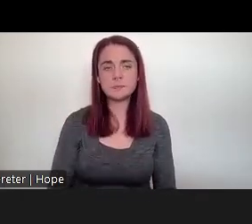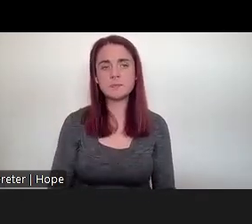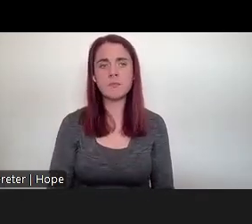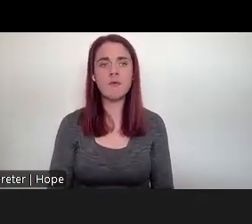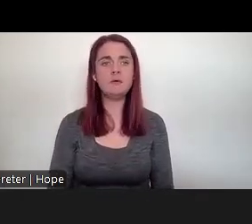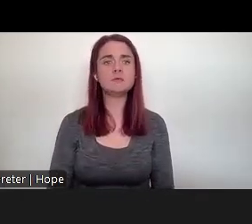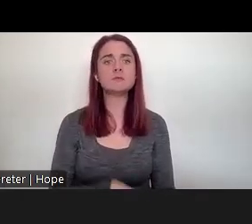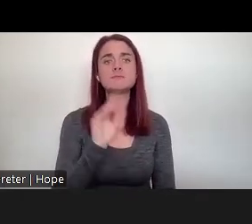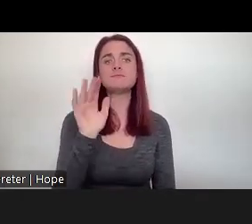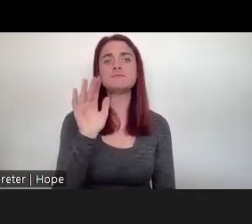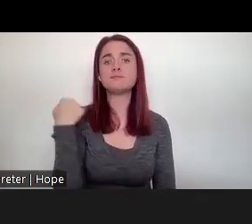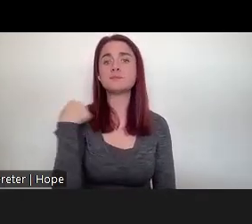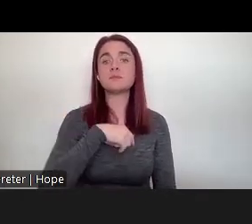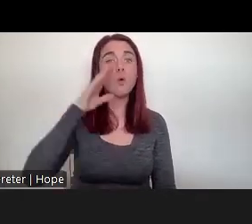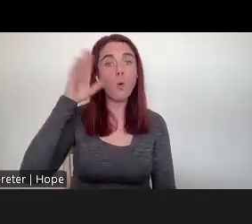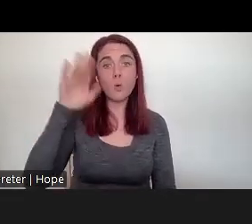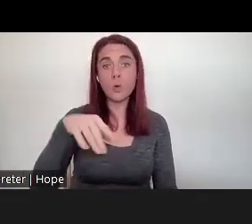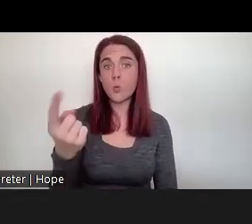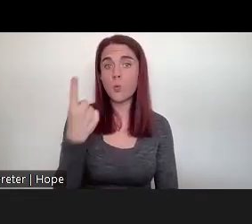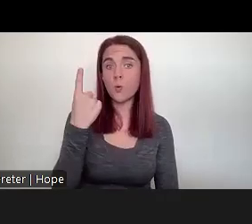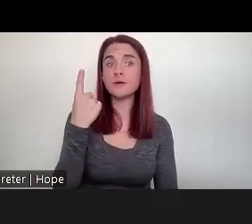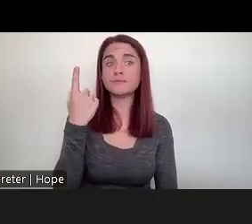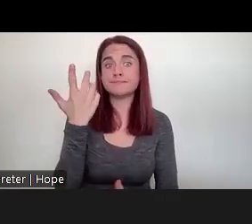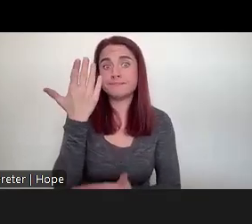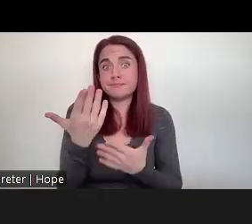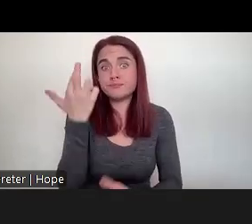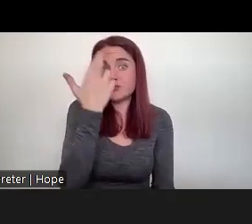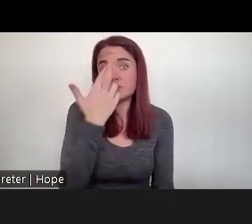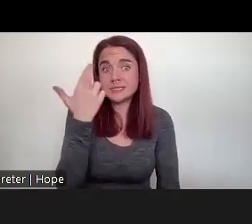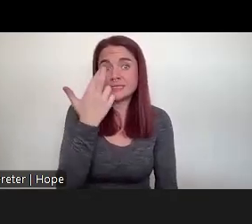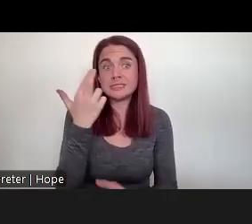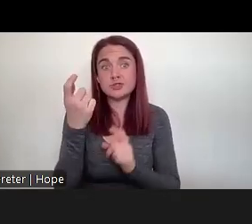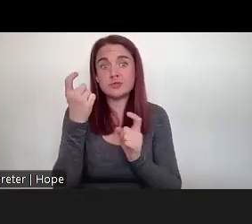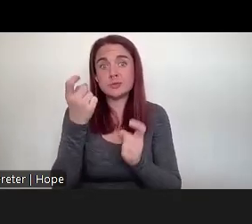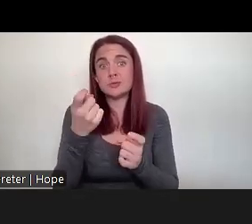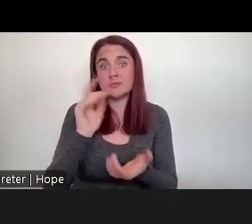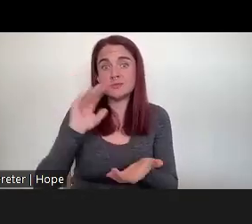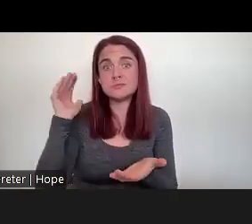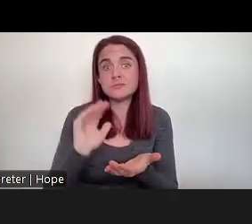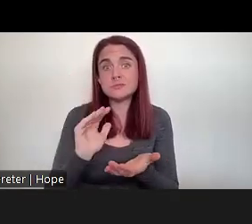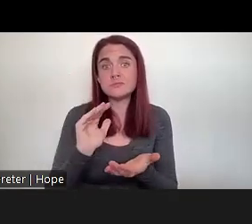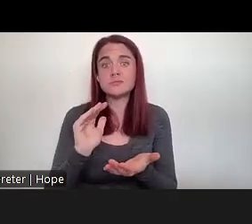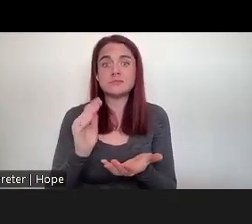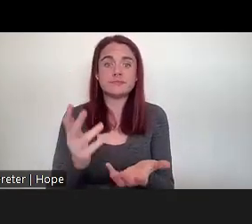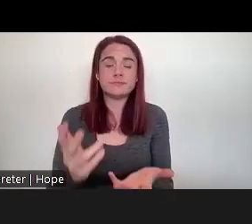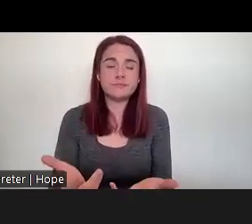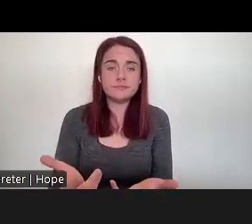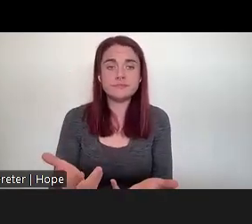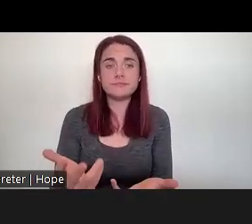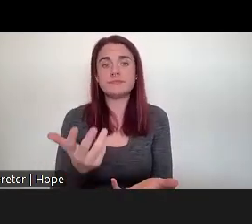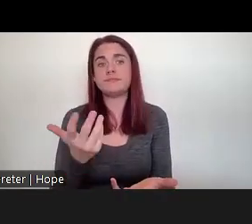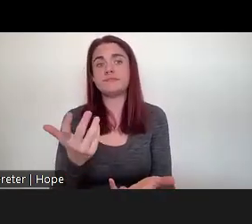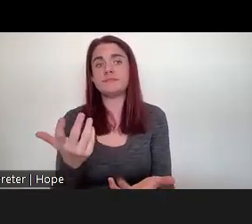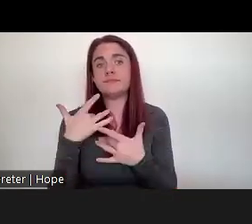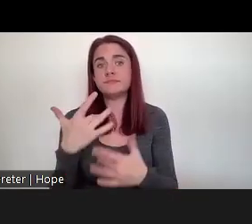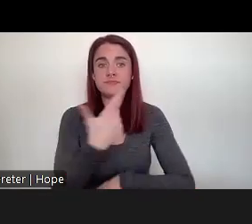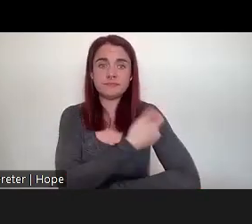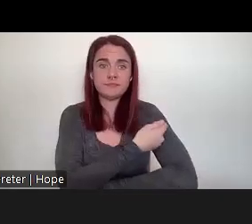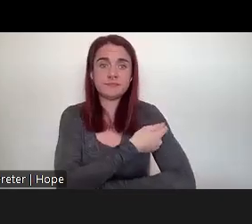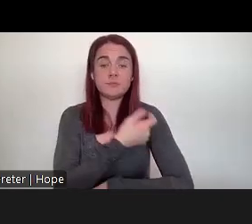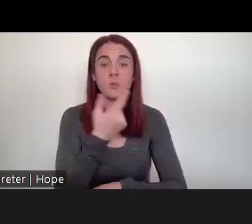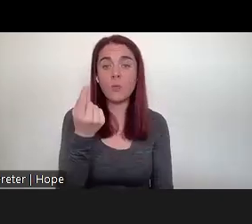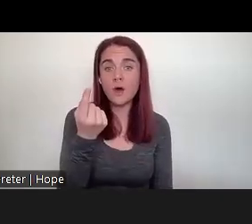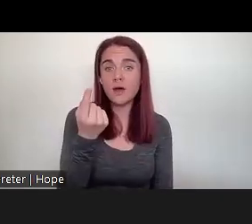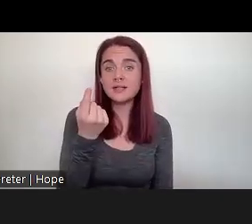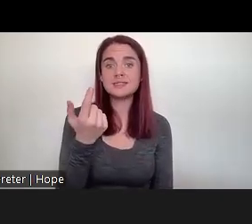And so we know that one of the factors that contributes to lower rates of vaccination is